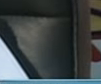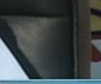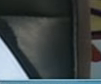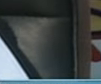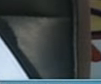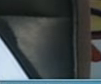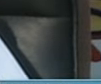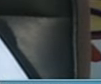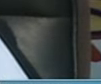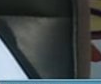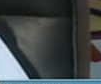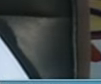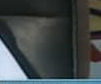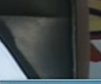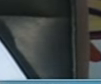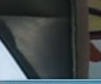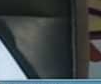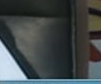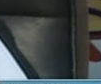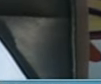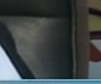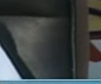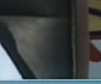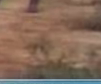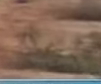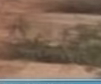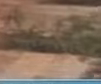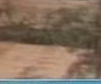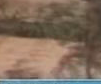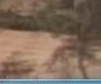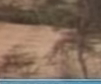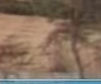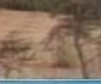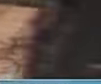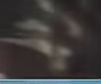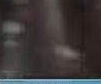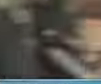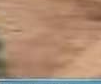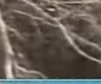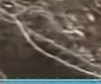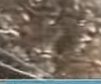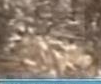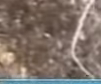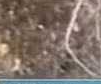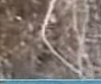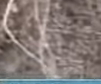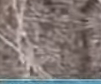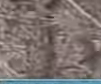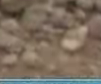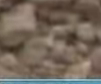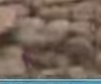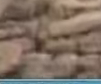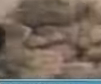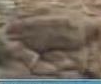or any member of the public who have been taken hostage. Tension in Turkana as militia lay claim to